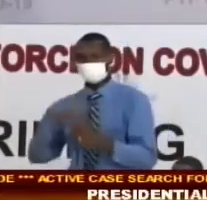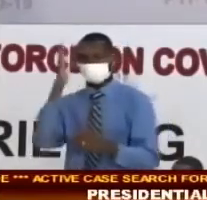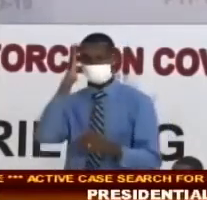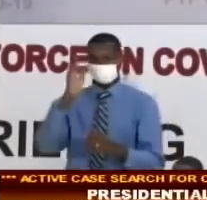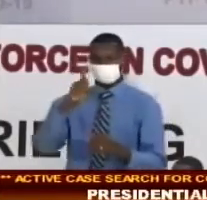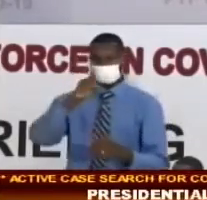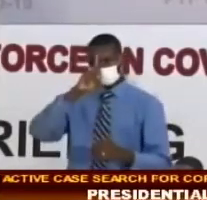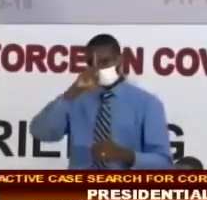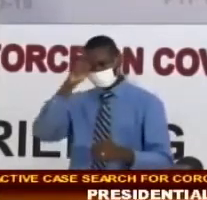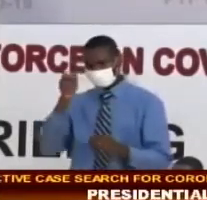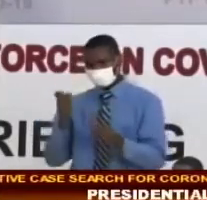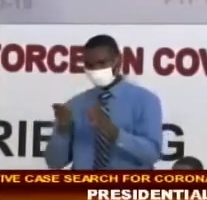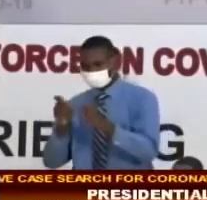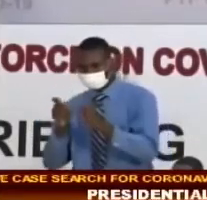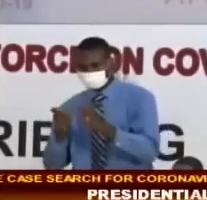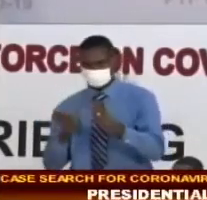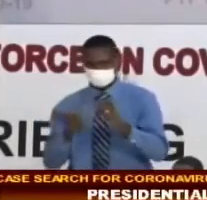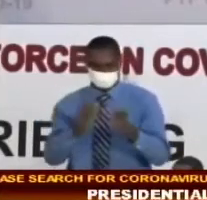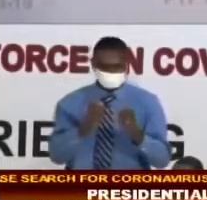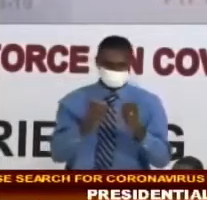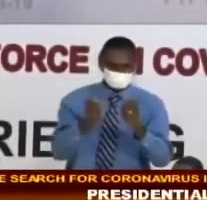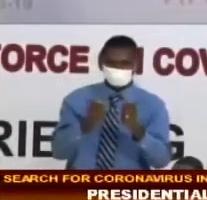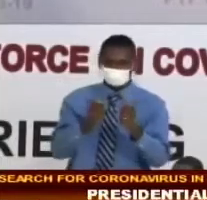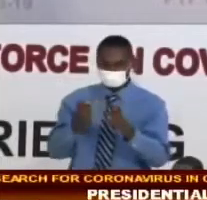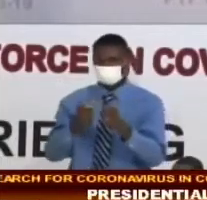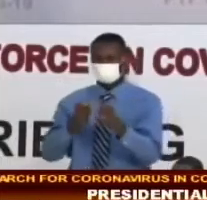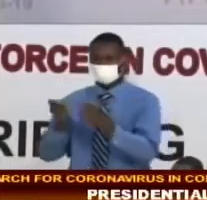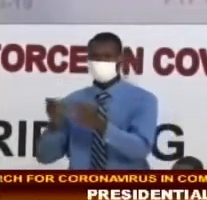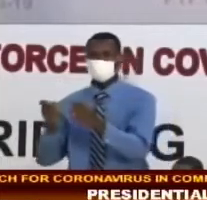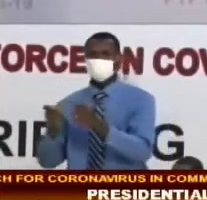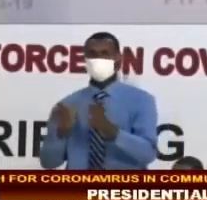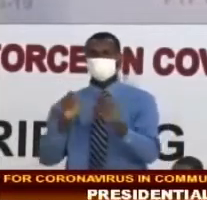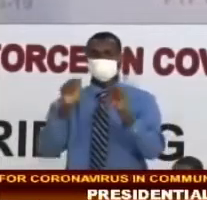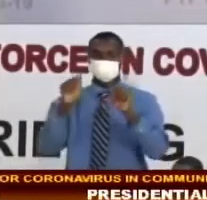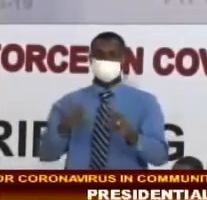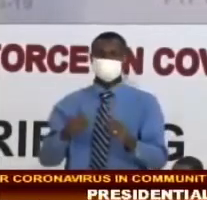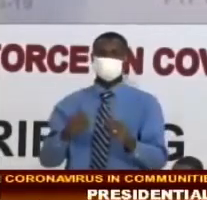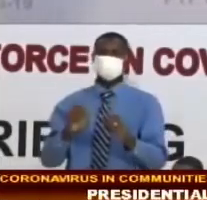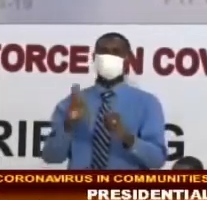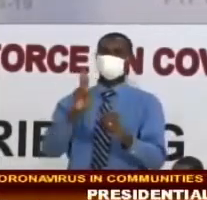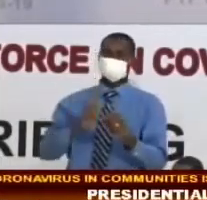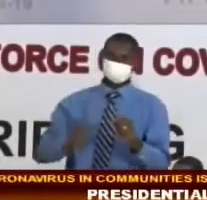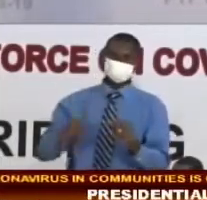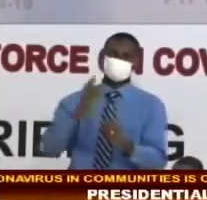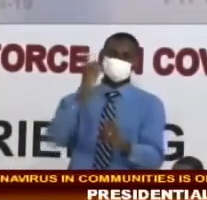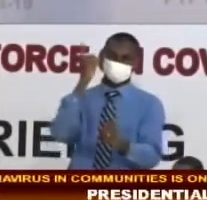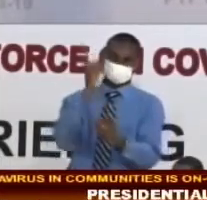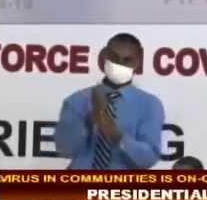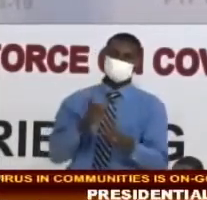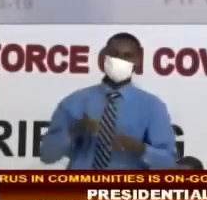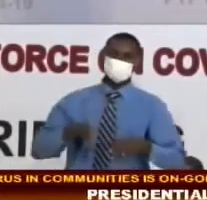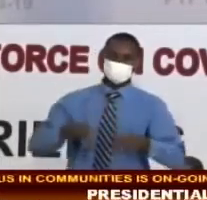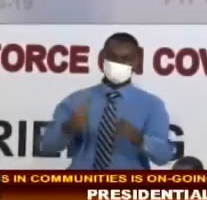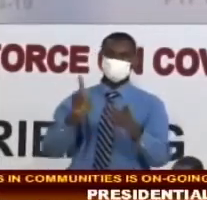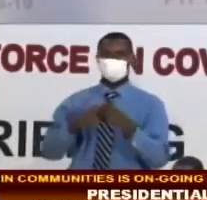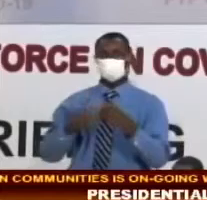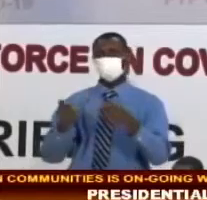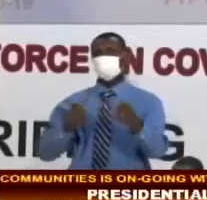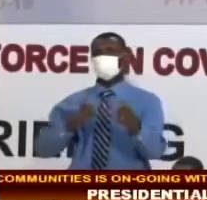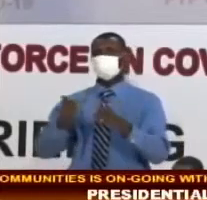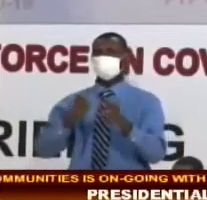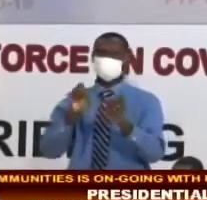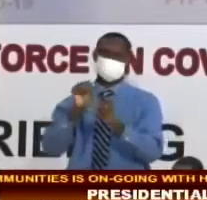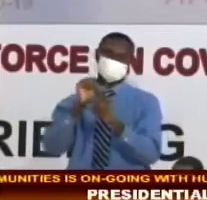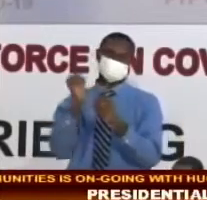our approach, or creative, and be adaptive, and also be flexible. And that's one of the things, or that's one of